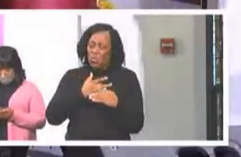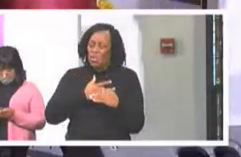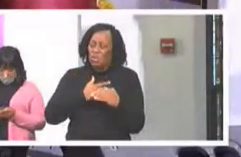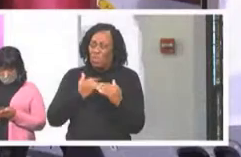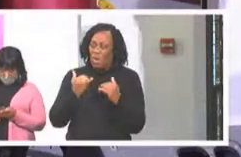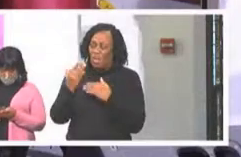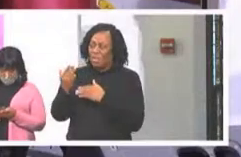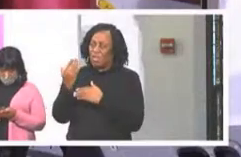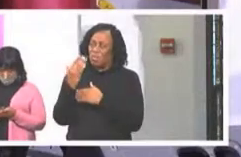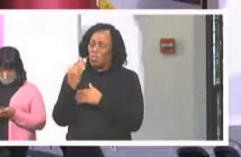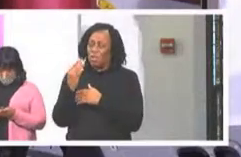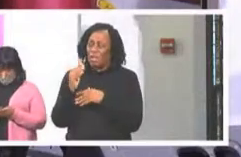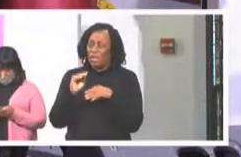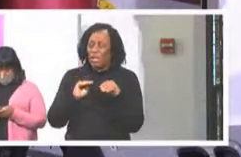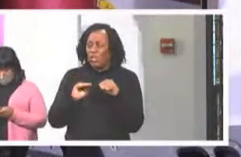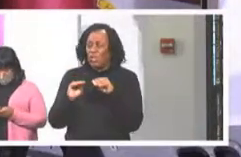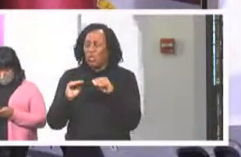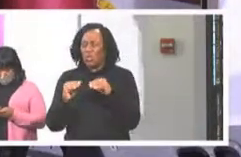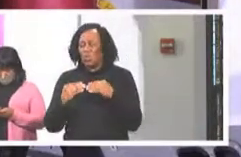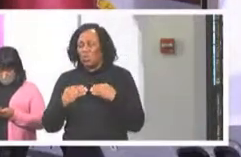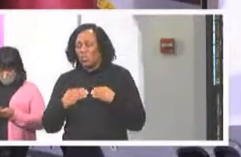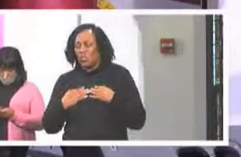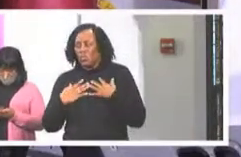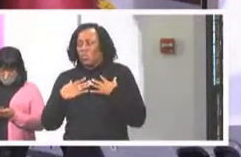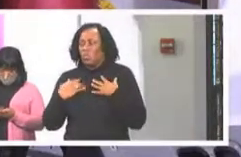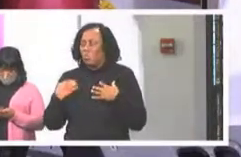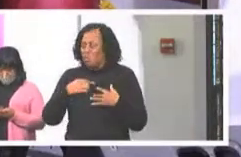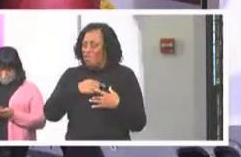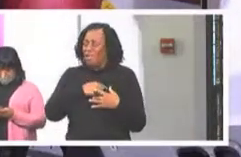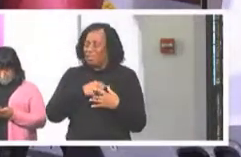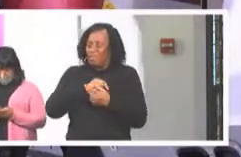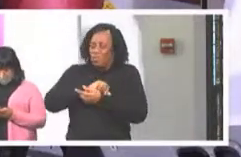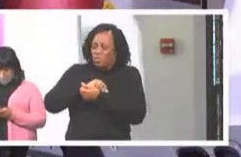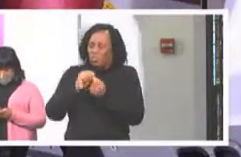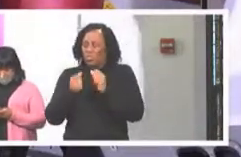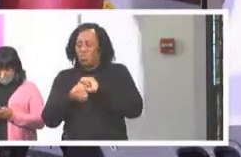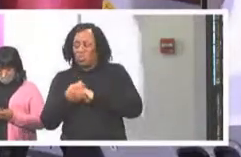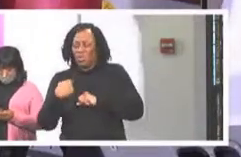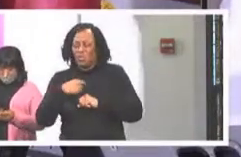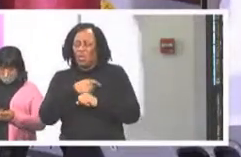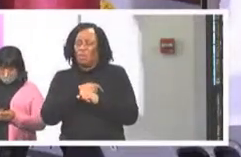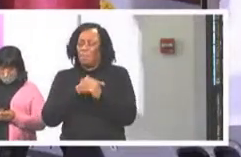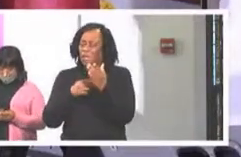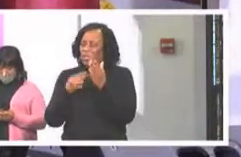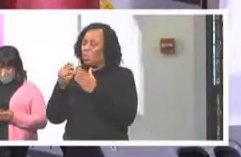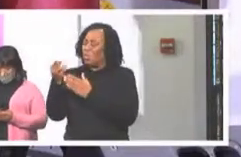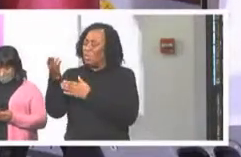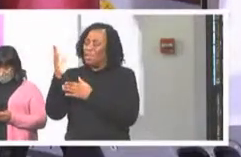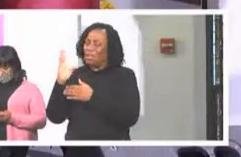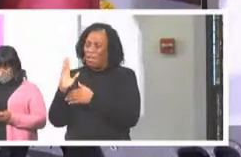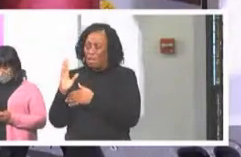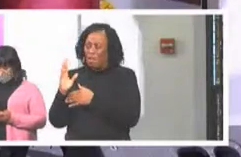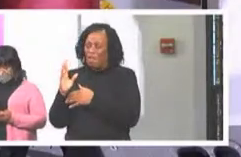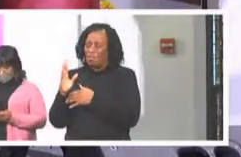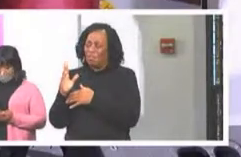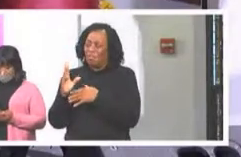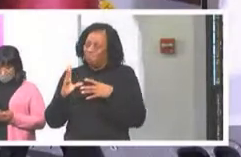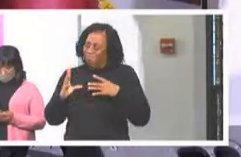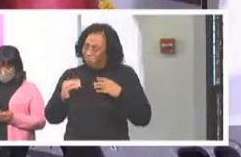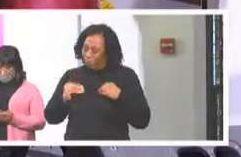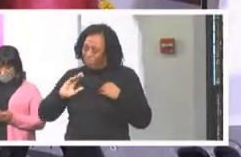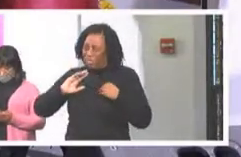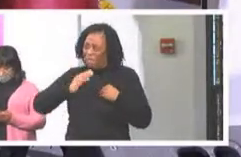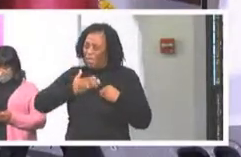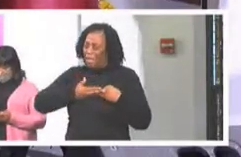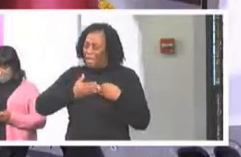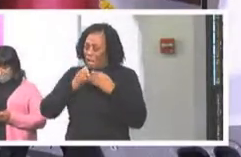to move in us, to transform us. Holy God, receive our humble worship this